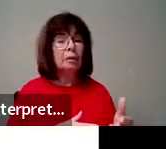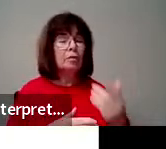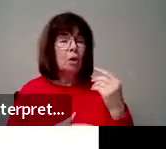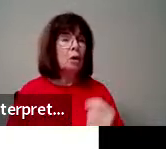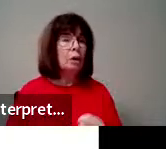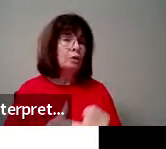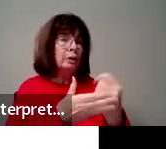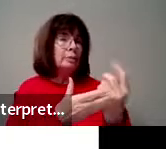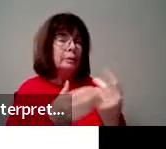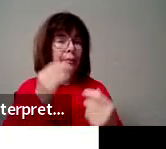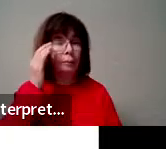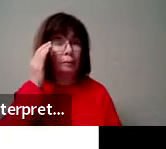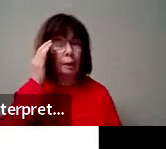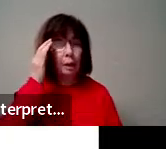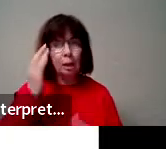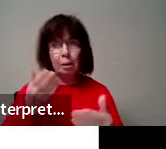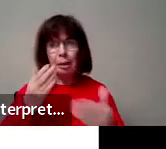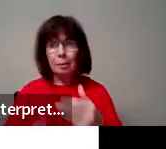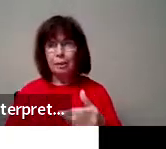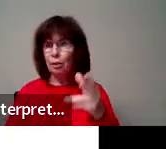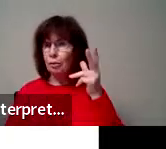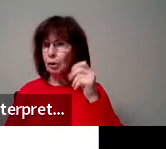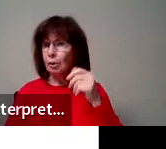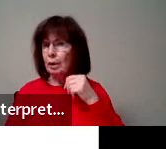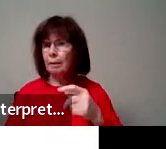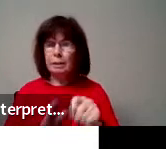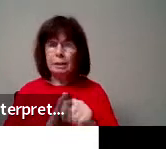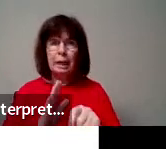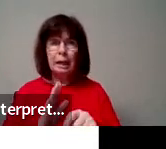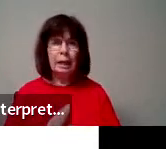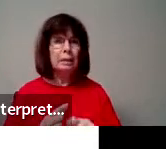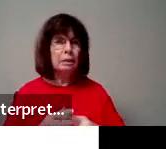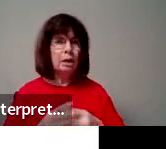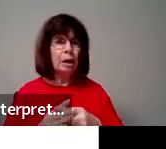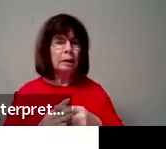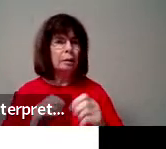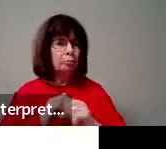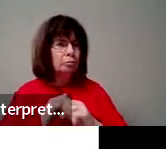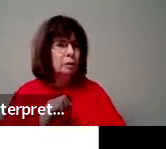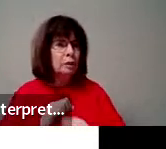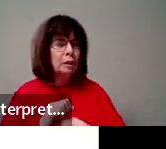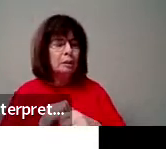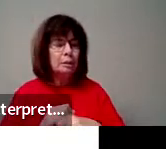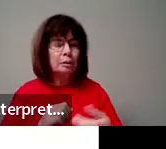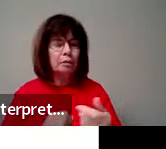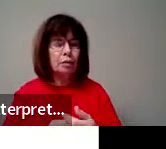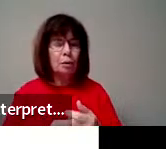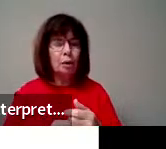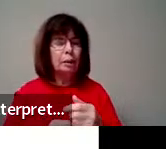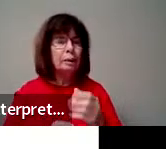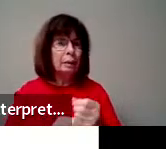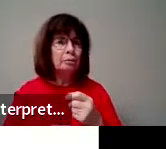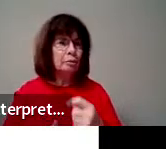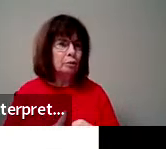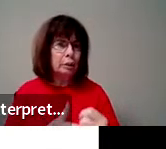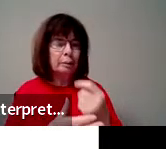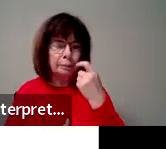has launched a campaign messaging around COVID treatment, really underutilized. Next slide.